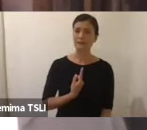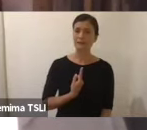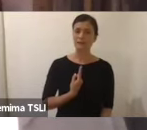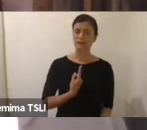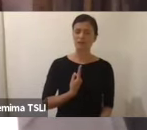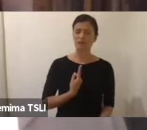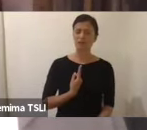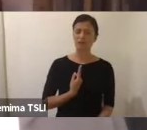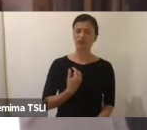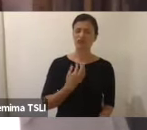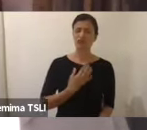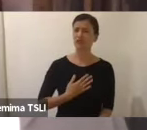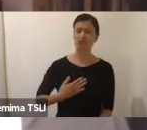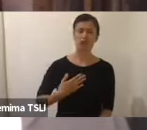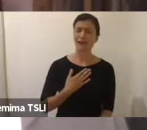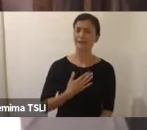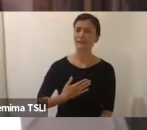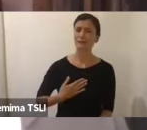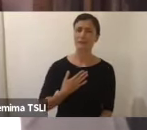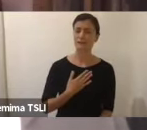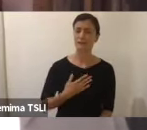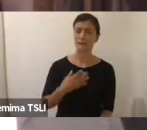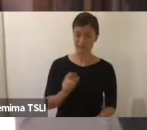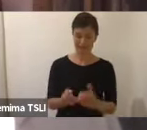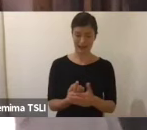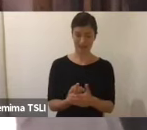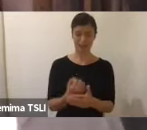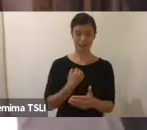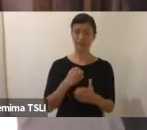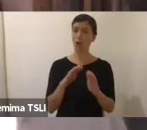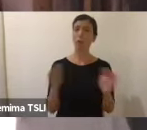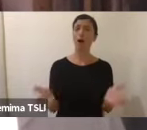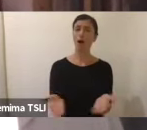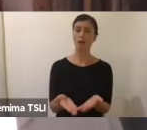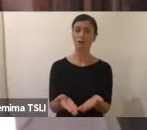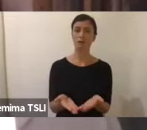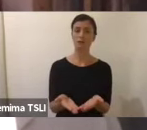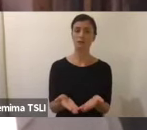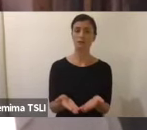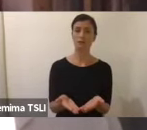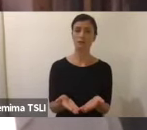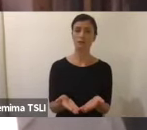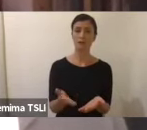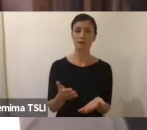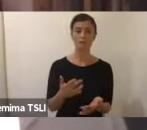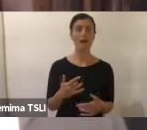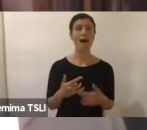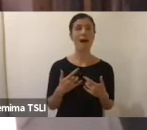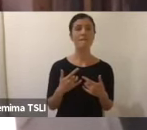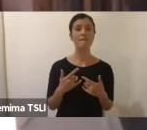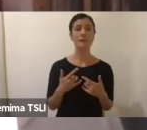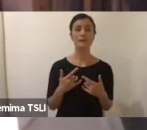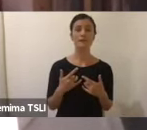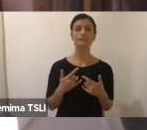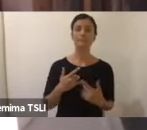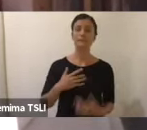and uh feel a strong desire that i should make some small contribution to moving